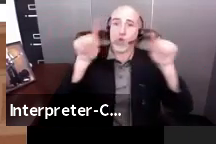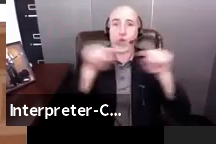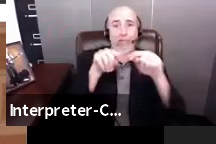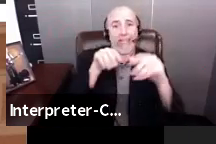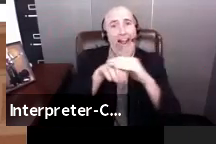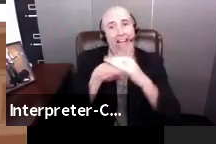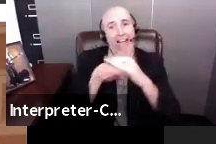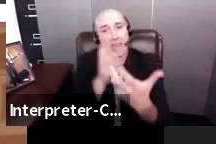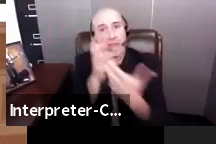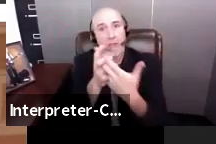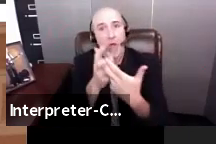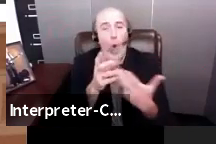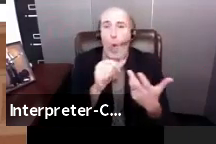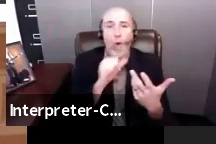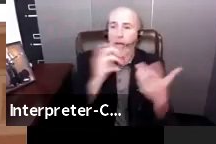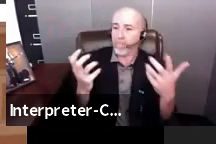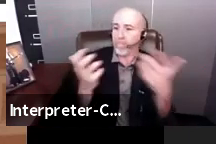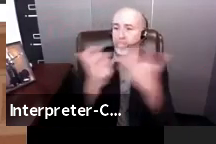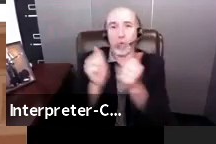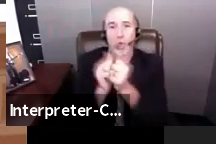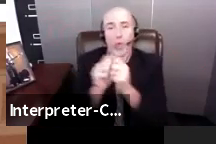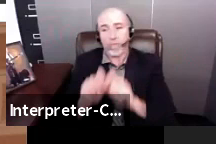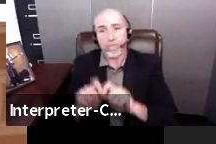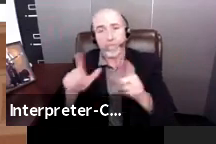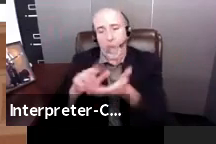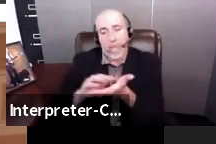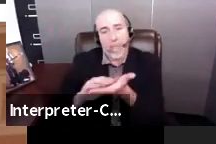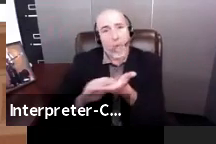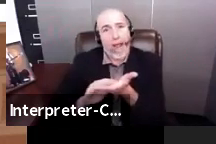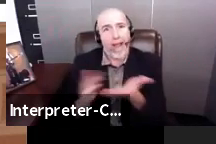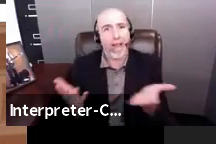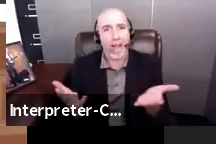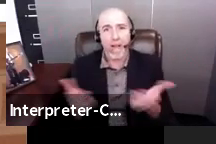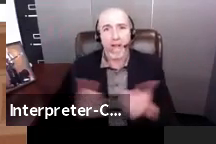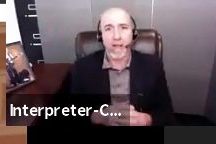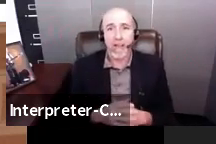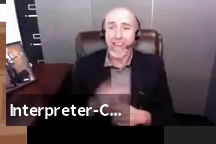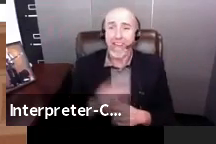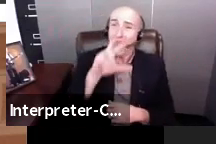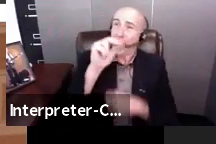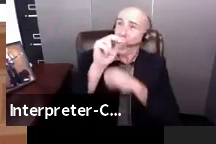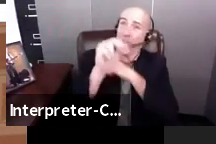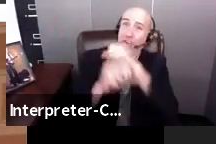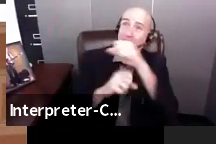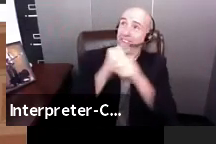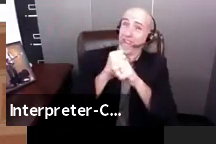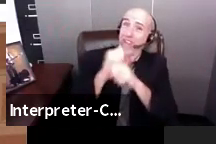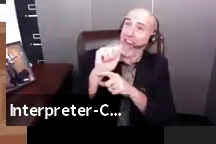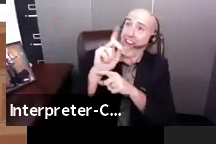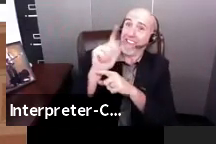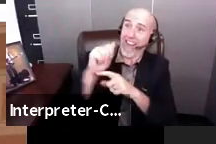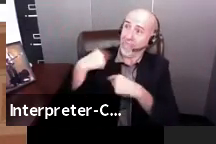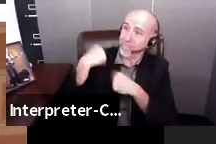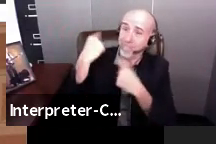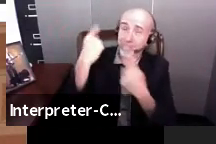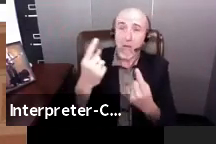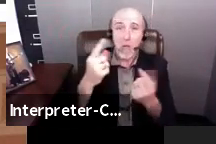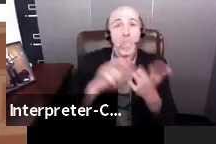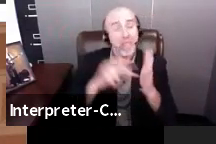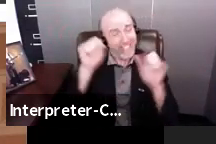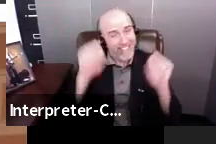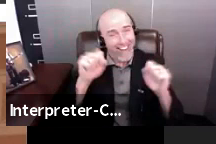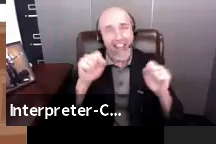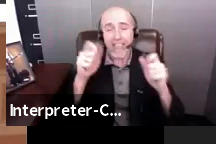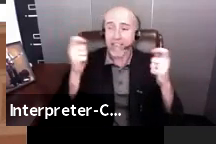not interoperable with refreshable Braille display. The 30th anniversary of the ADA is a moment for us to celebrate